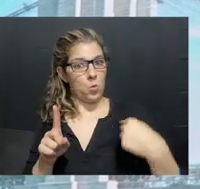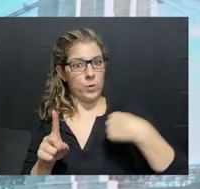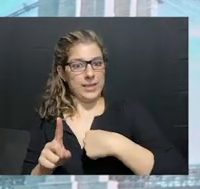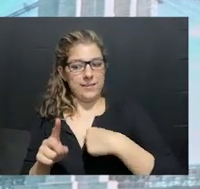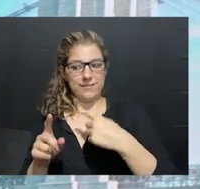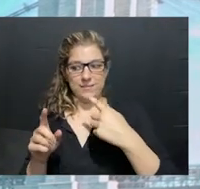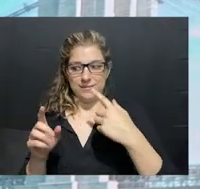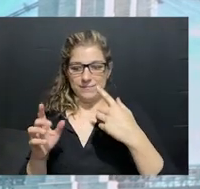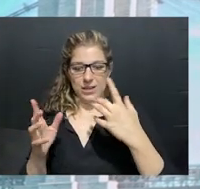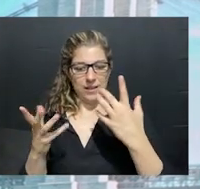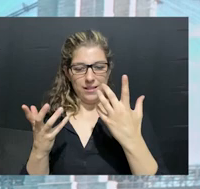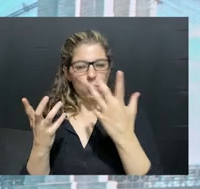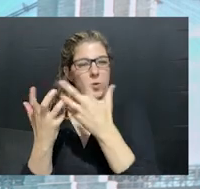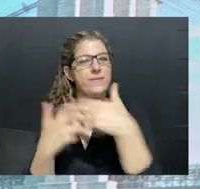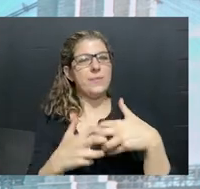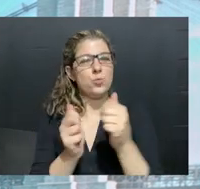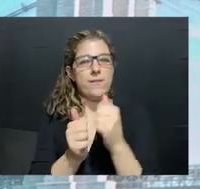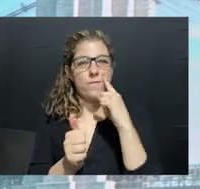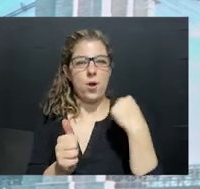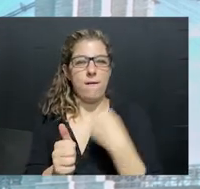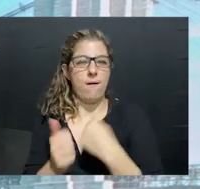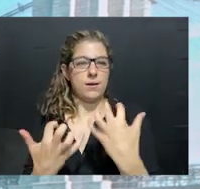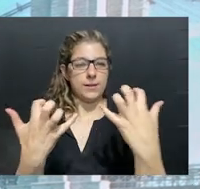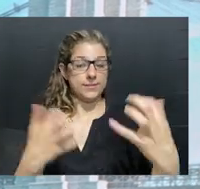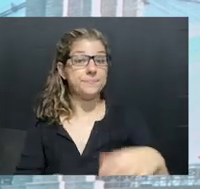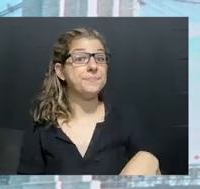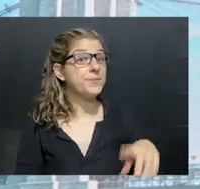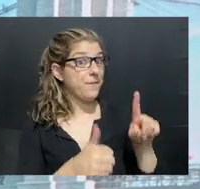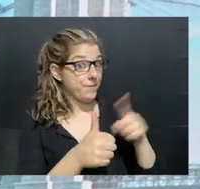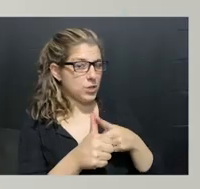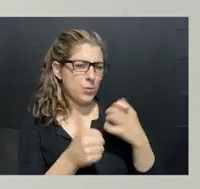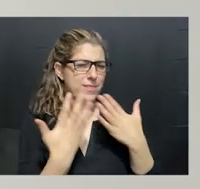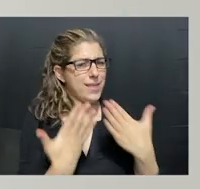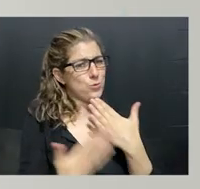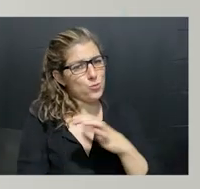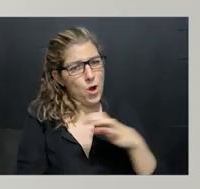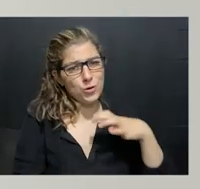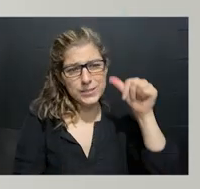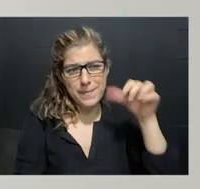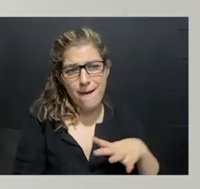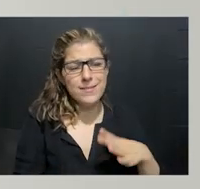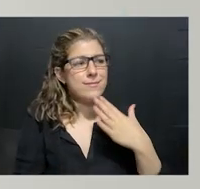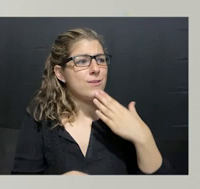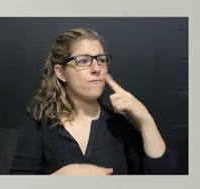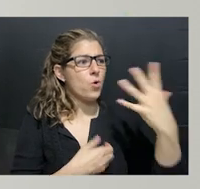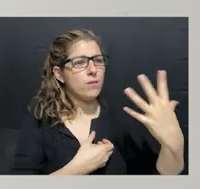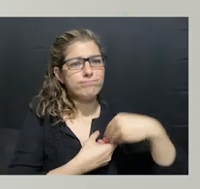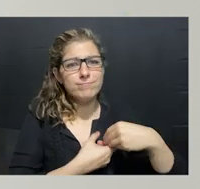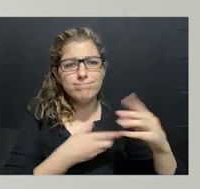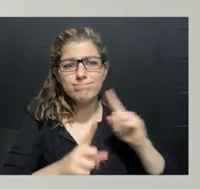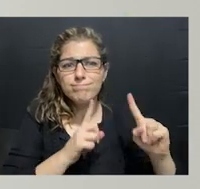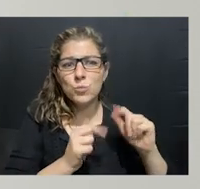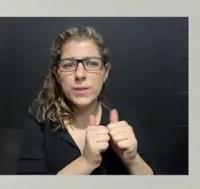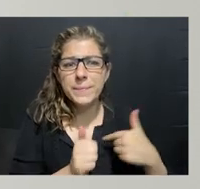together for our audience? Well, let me first open up by thanking you, Congressman. Thank you for engaging with me in this conversation. Thank